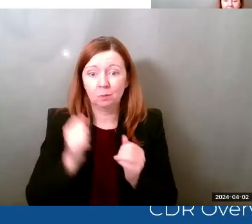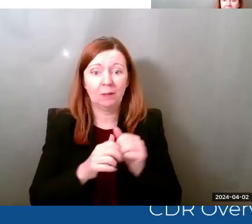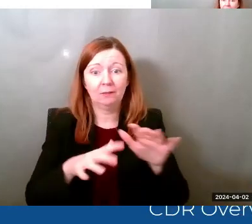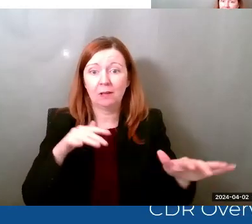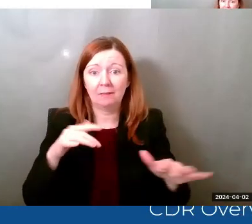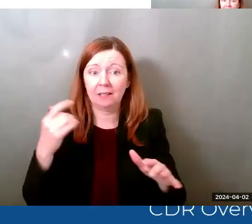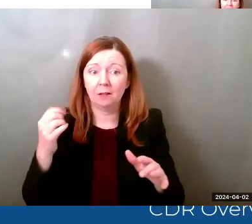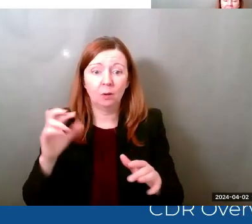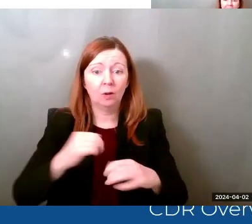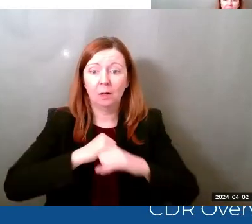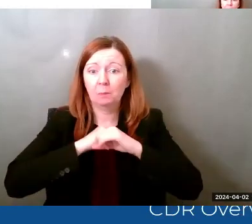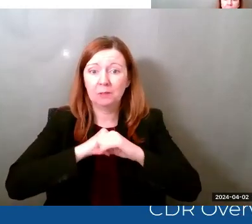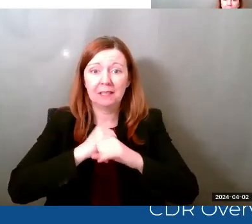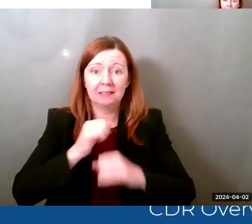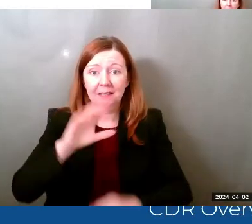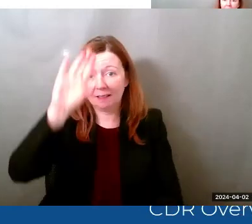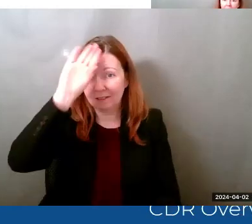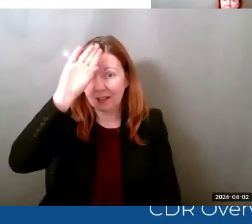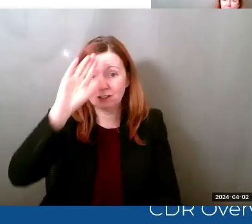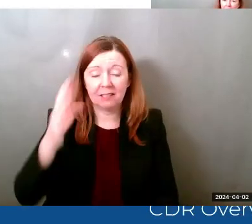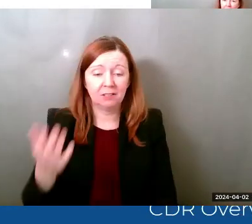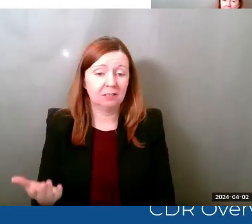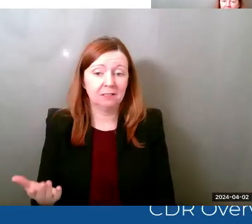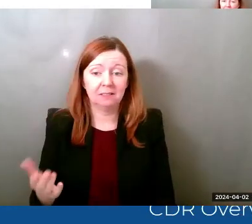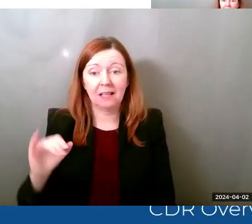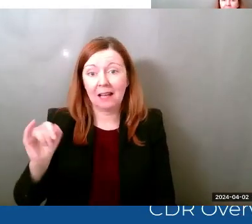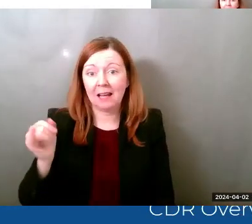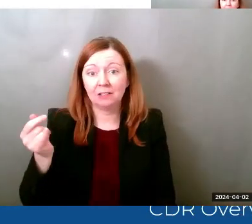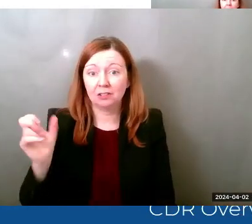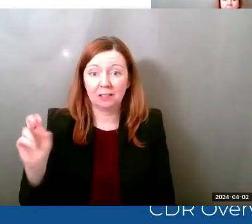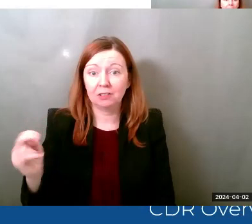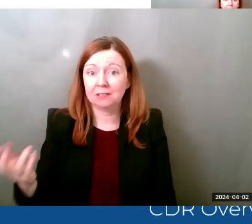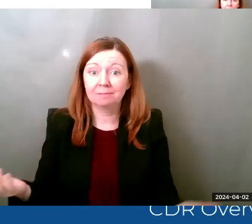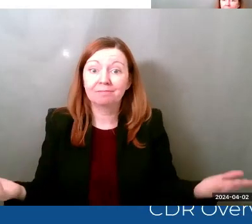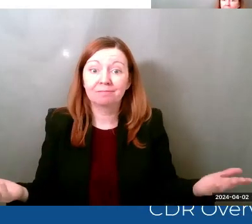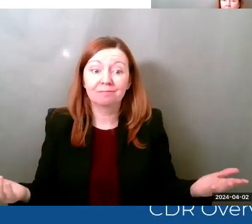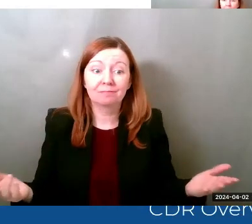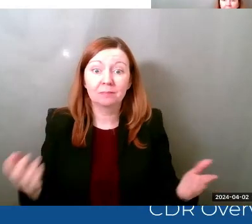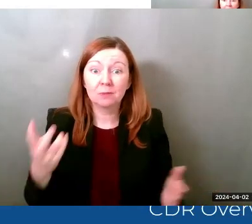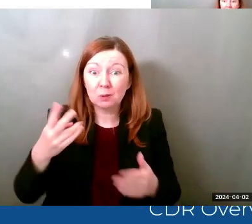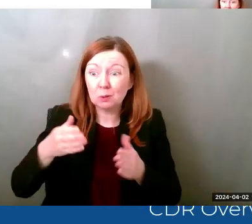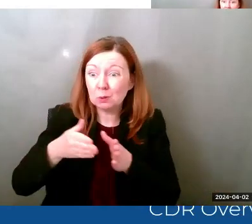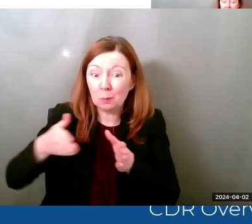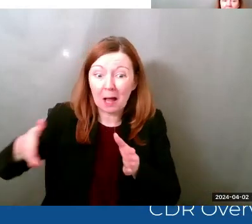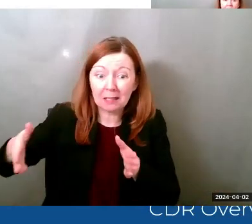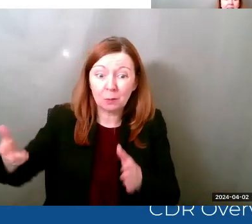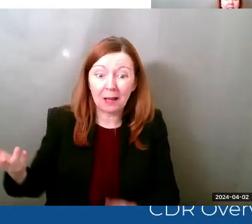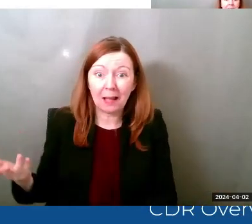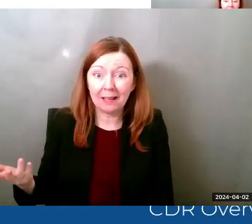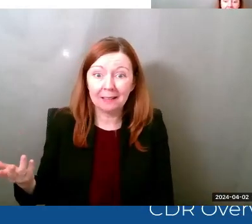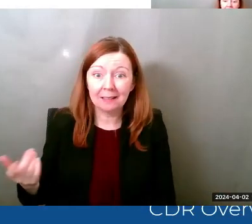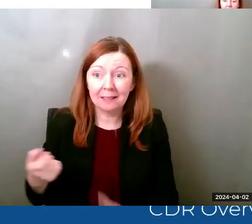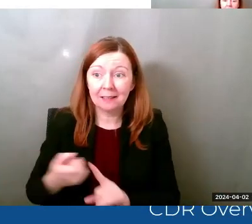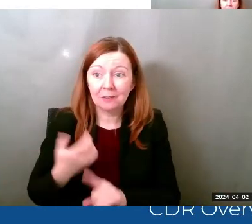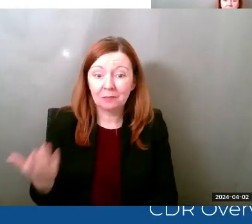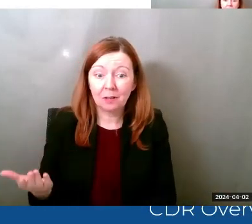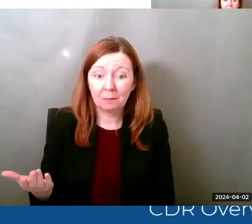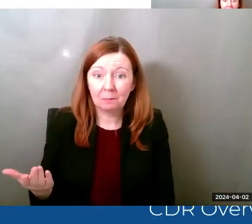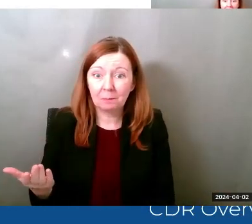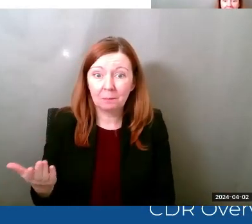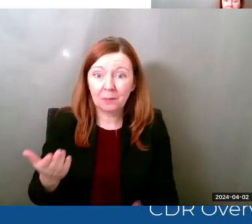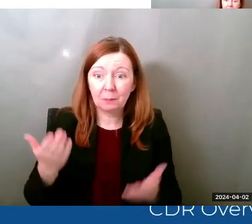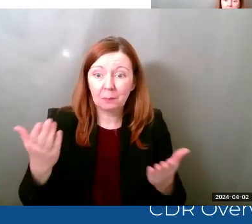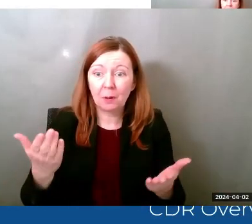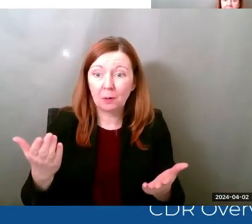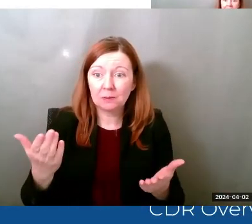or for protecting the fire station and Jefferson, which are just 2 blocks away from the